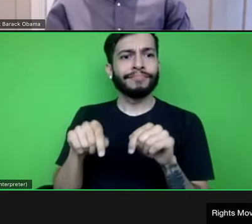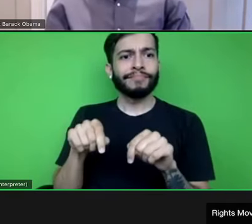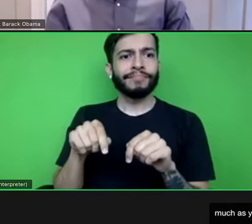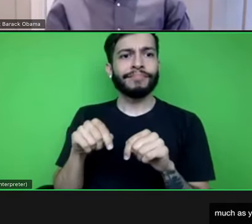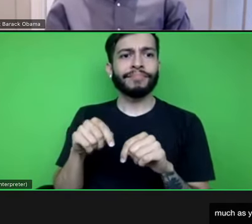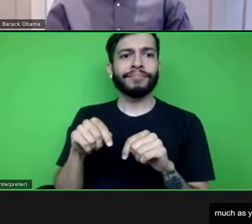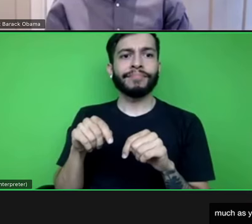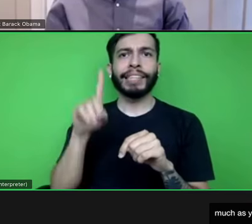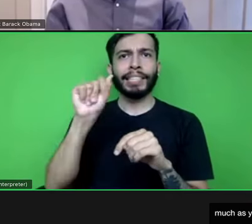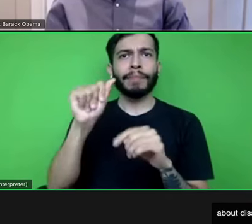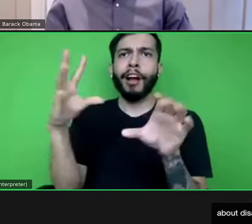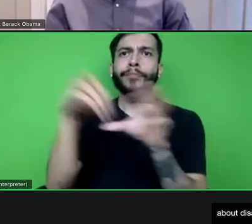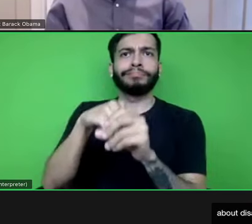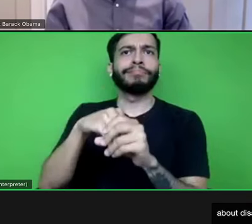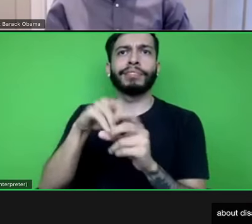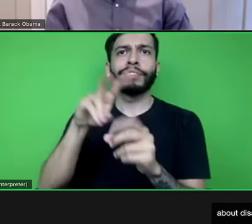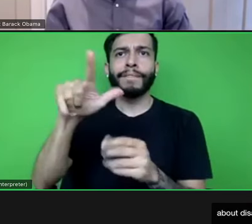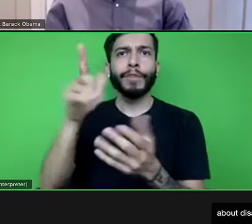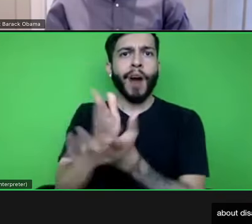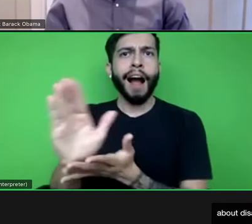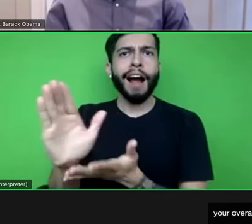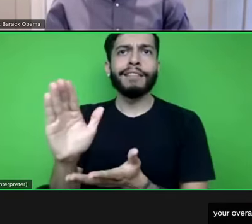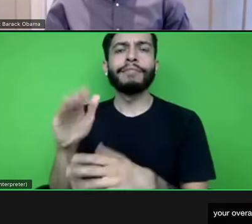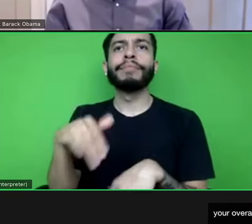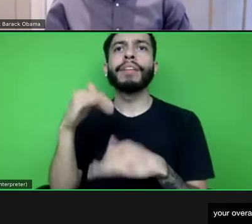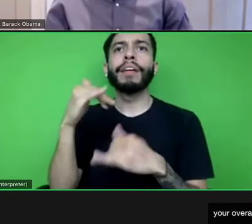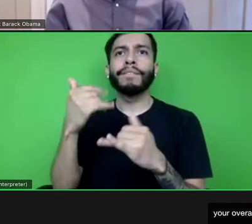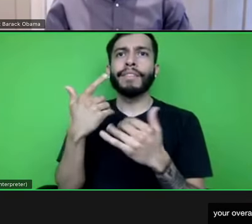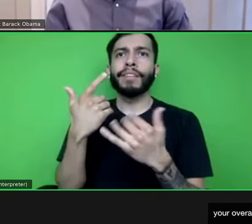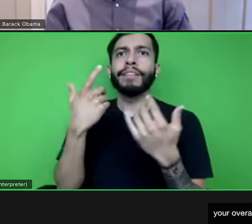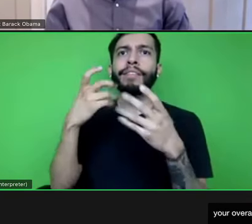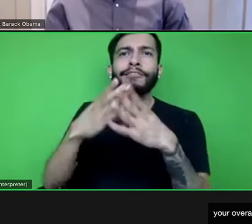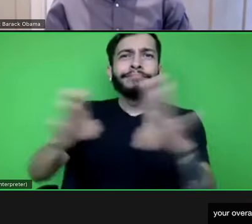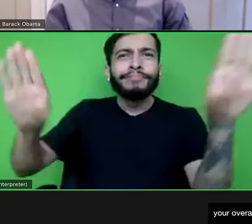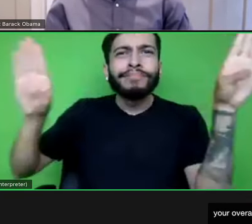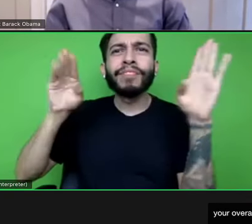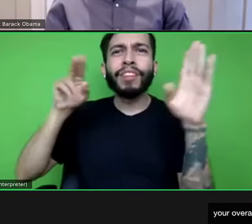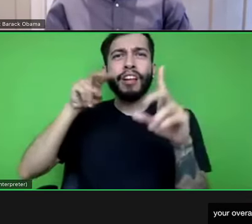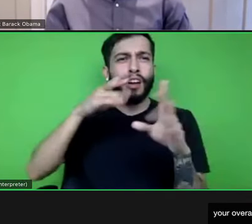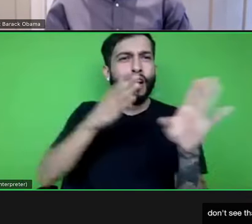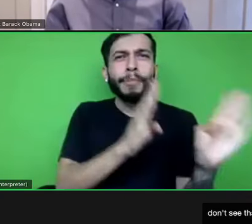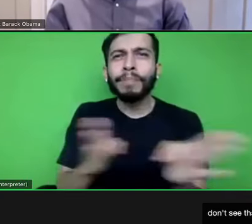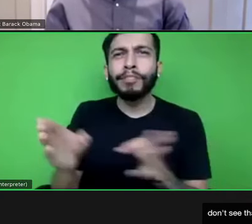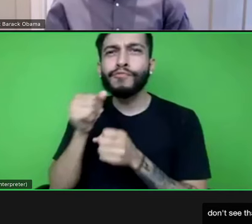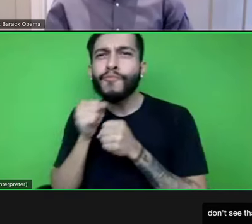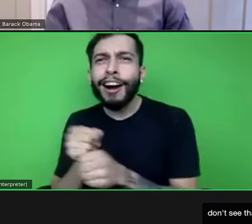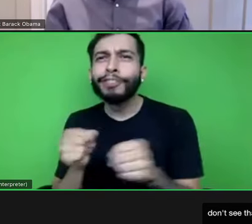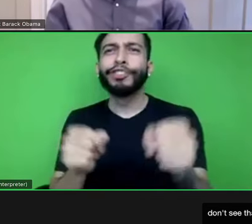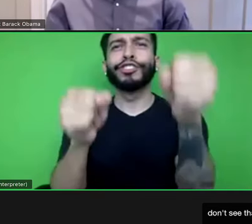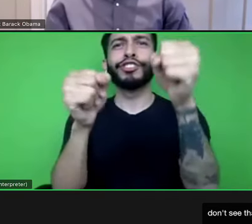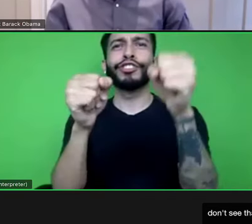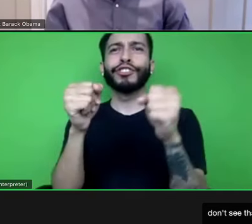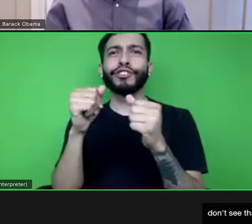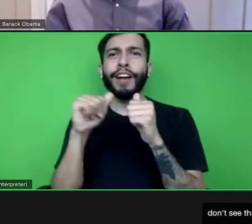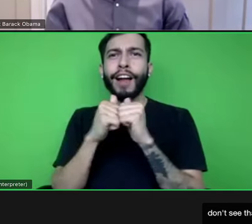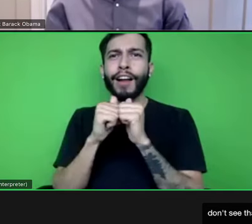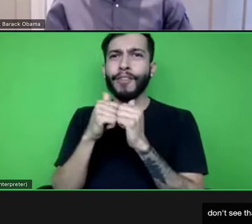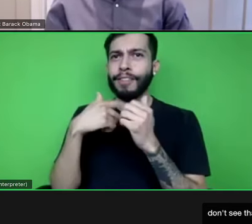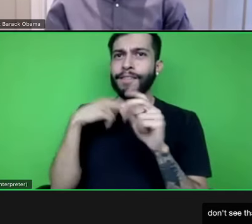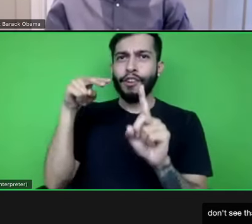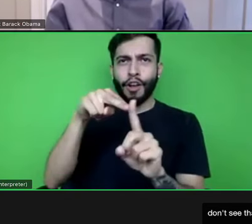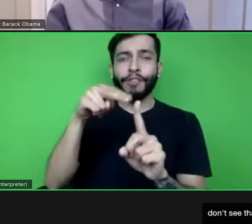agenda, and we don't see that enough. And so I think our corporate heads, our